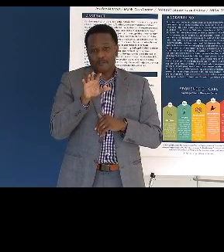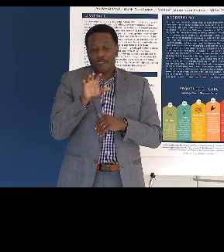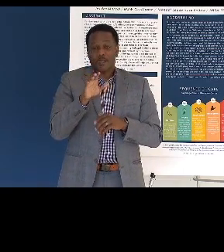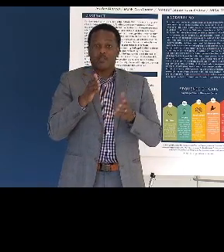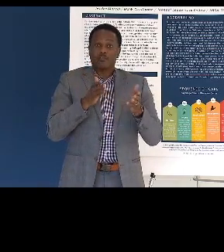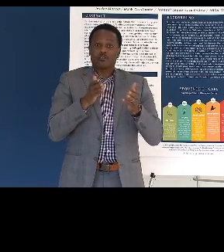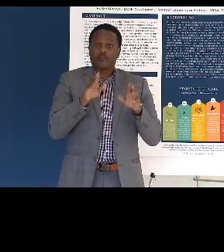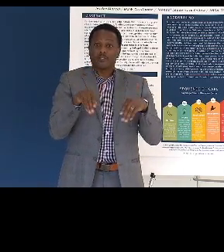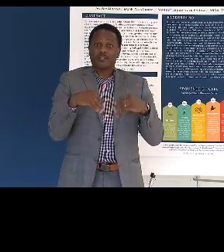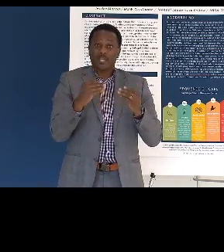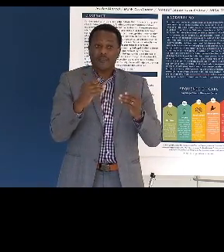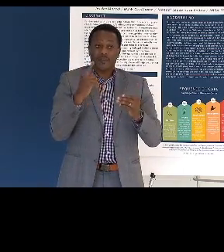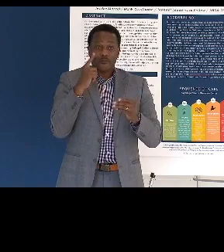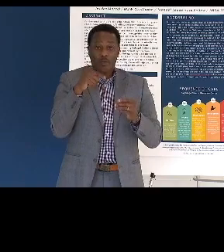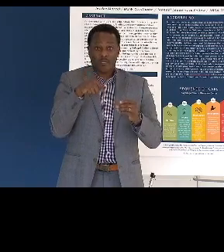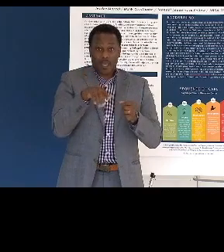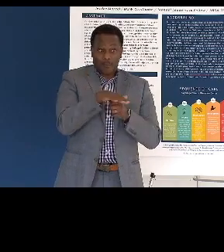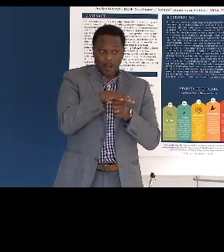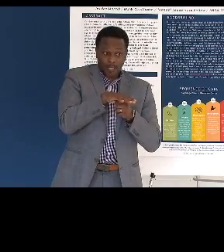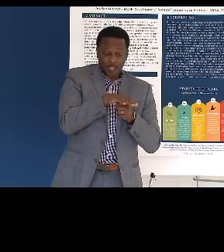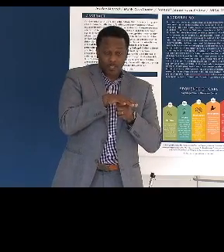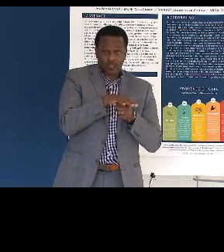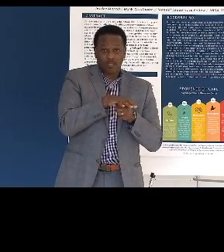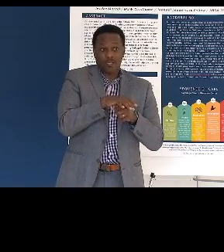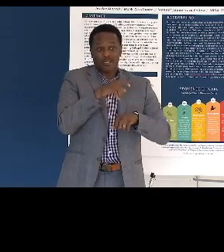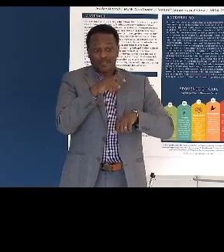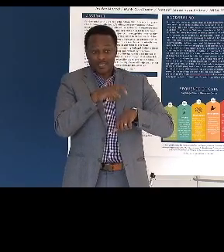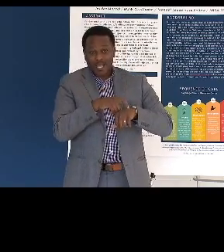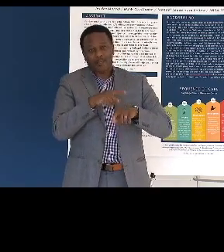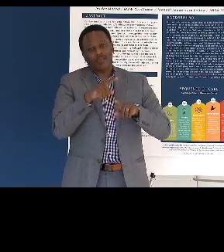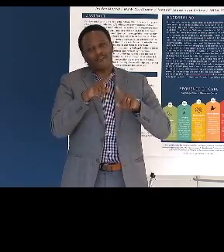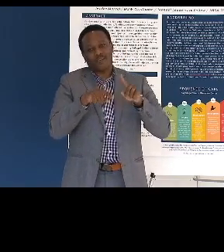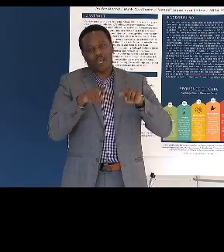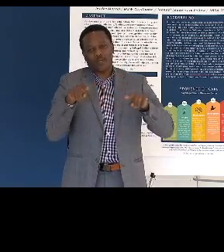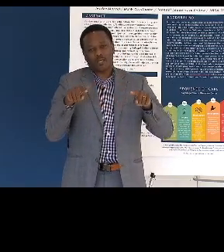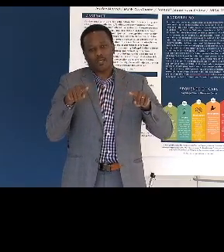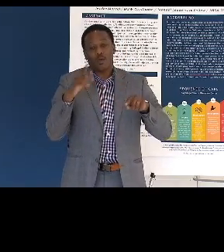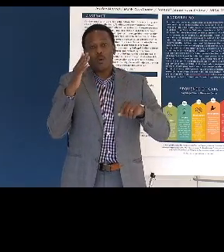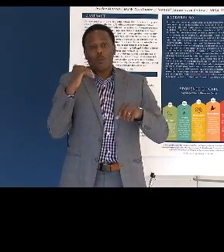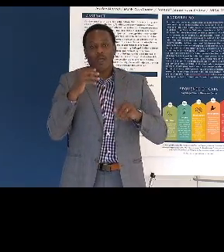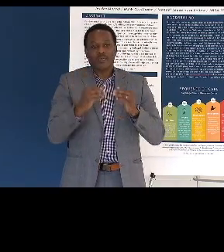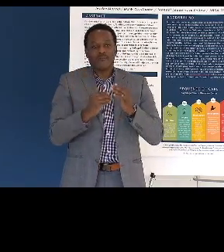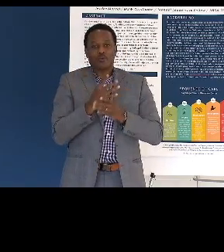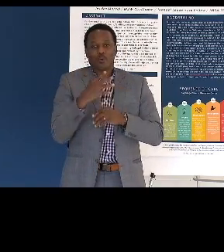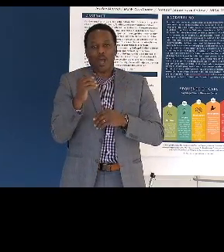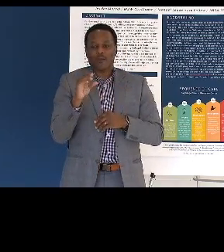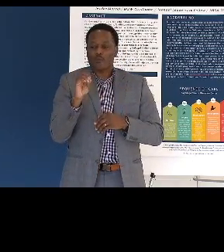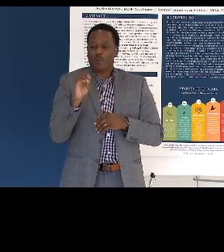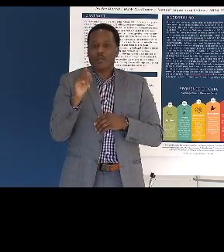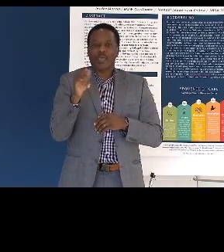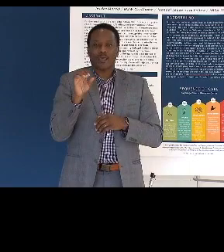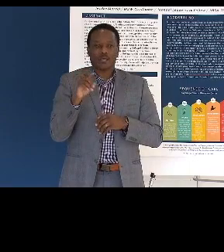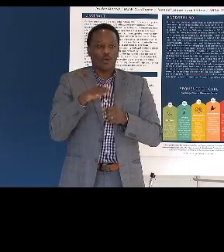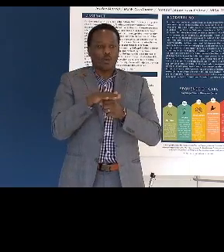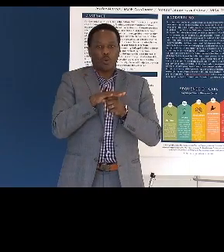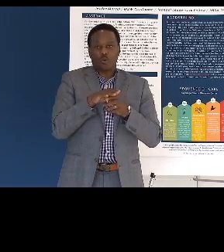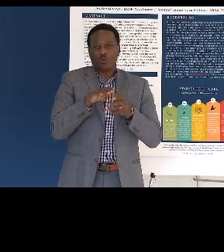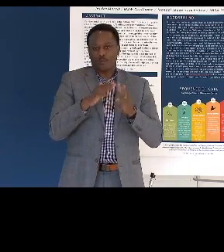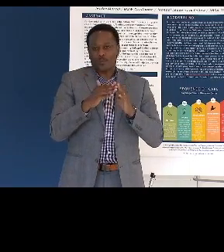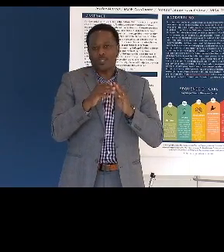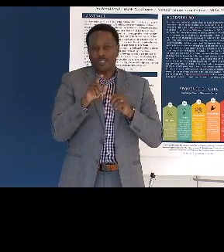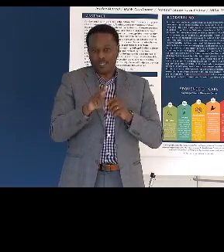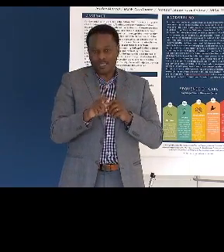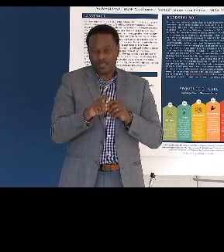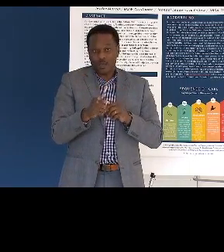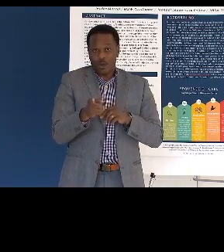provided, client population, and timing all vary as they've really grown out of an organic local community need. And one of